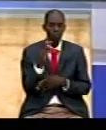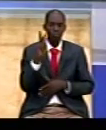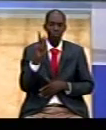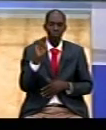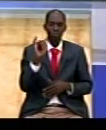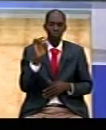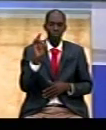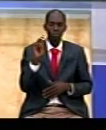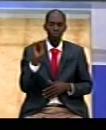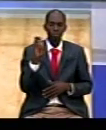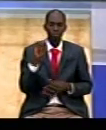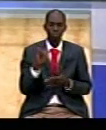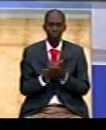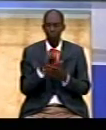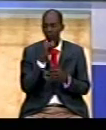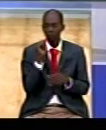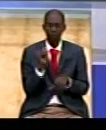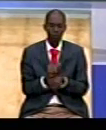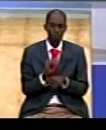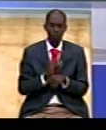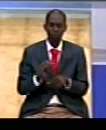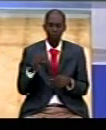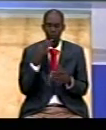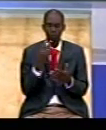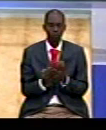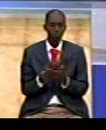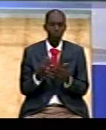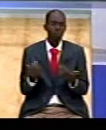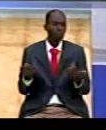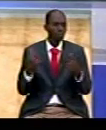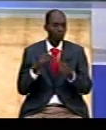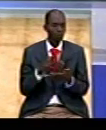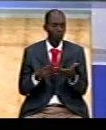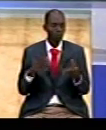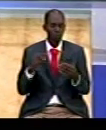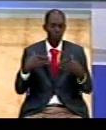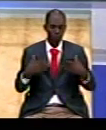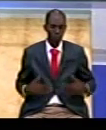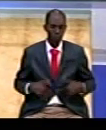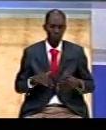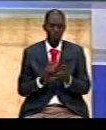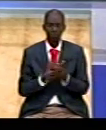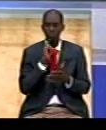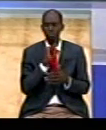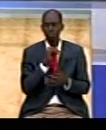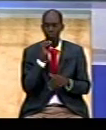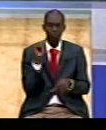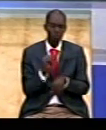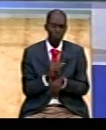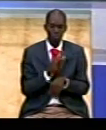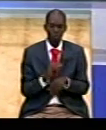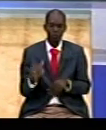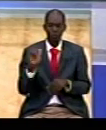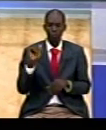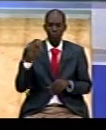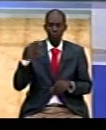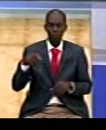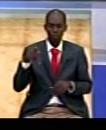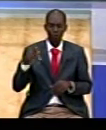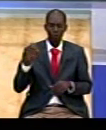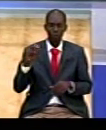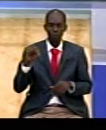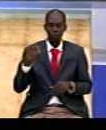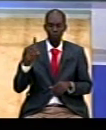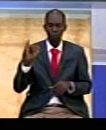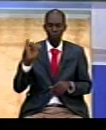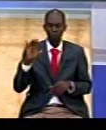not functioning, and any part of the body that is not working, appendicitis,